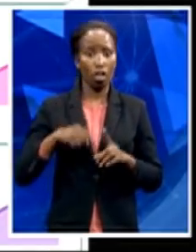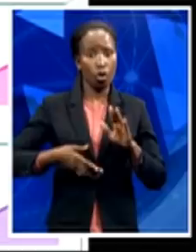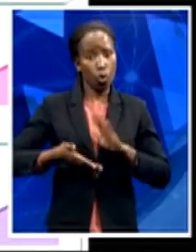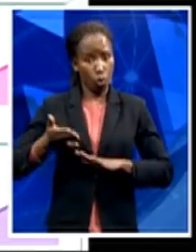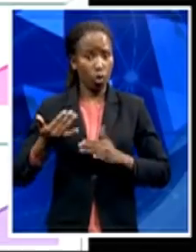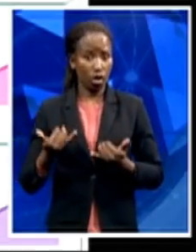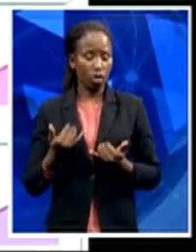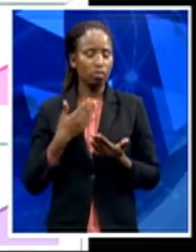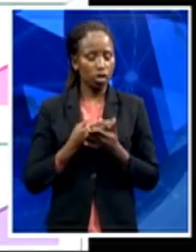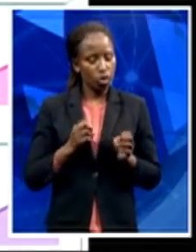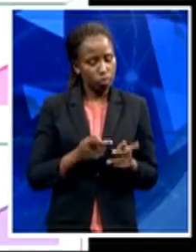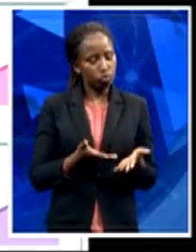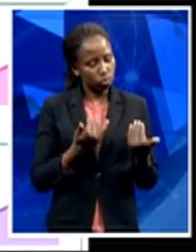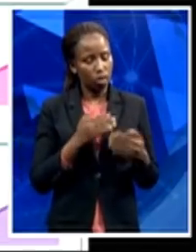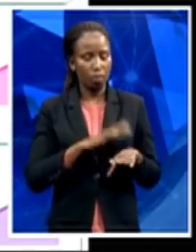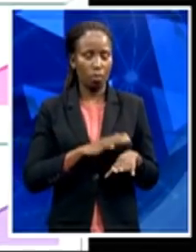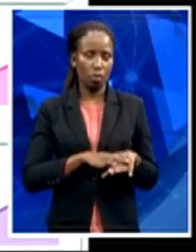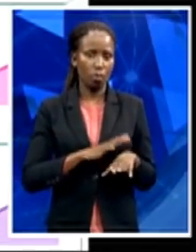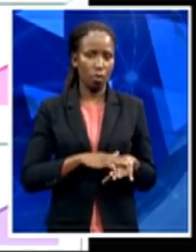presentation after we have asked questions we want to ask.